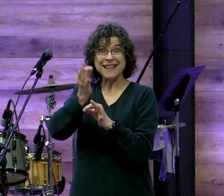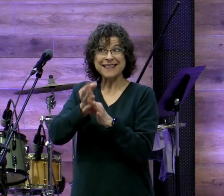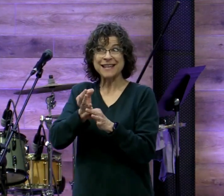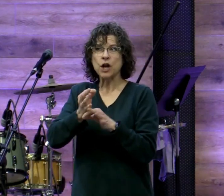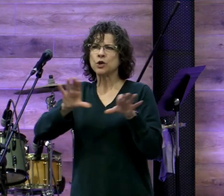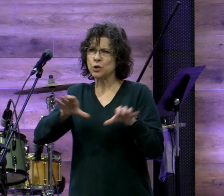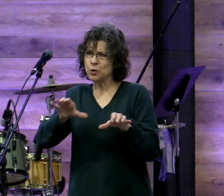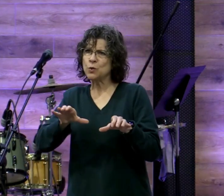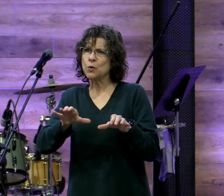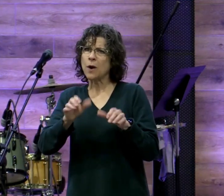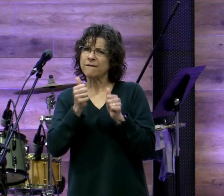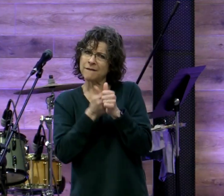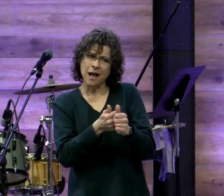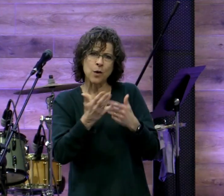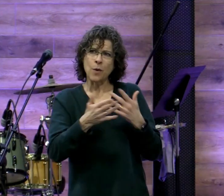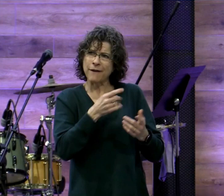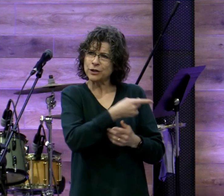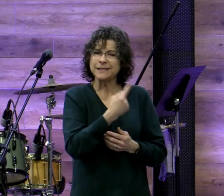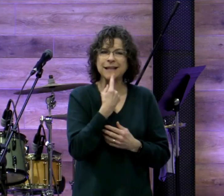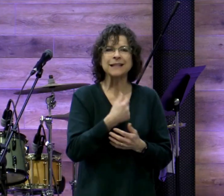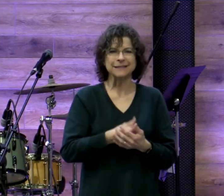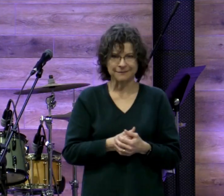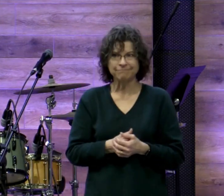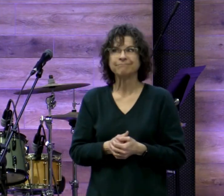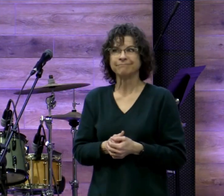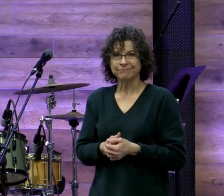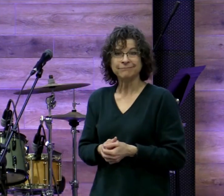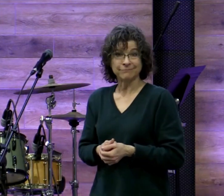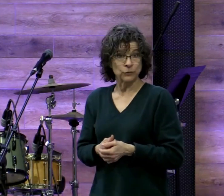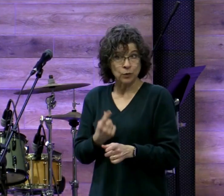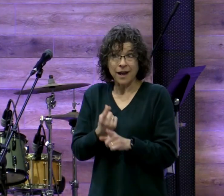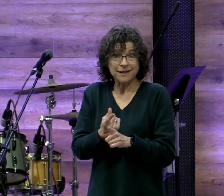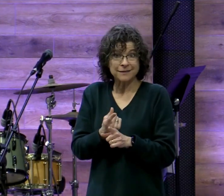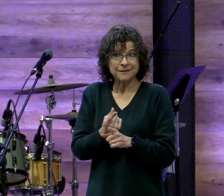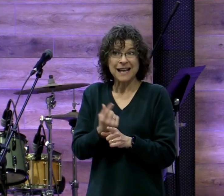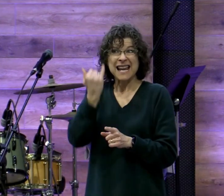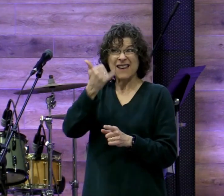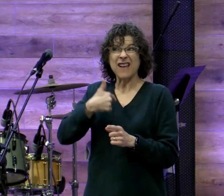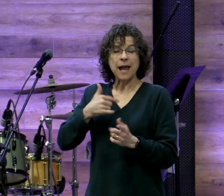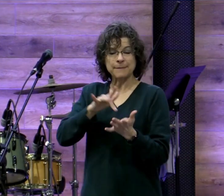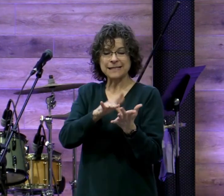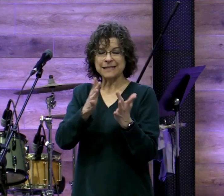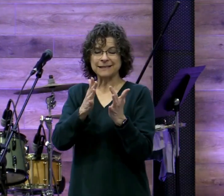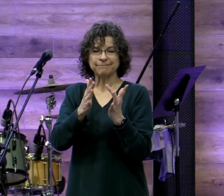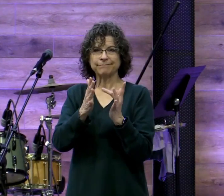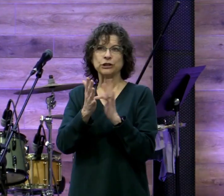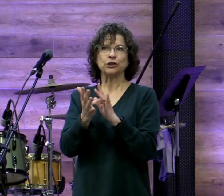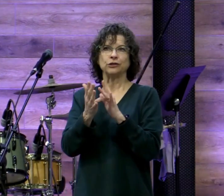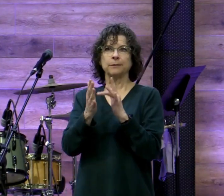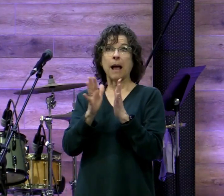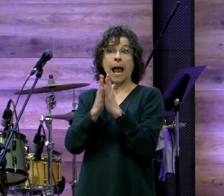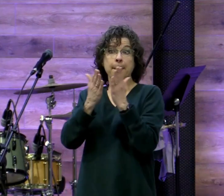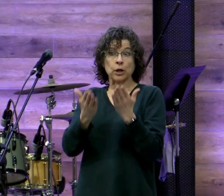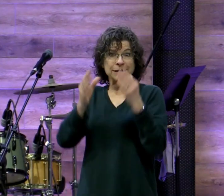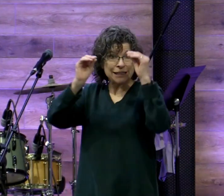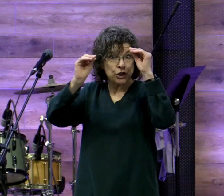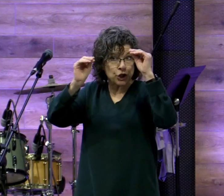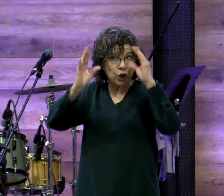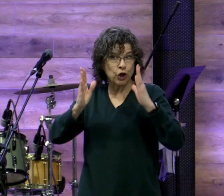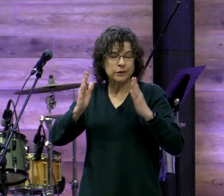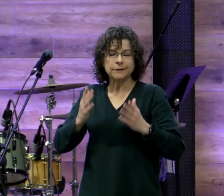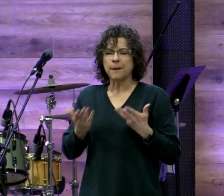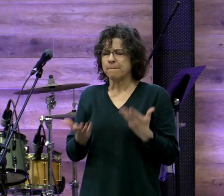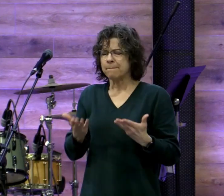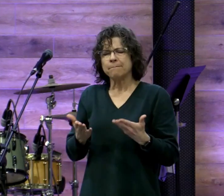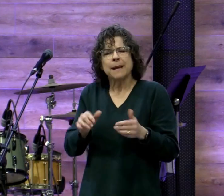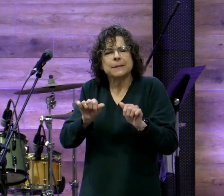whatever Jesus tells you to do and obey. Now, as a Bible teacher, it's really tempting to think that the biggest problems that